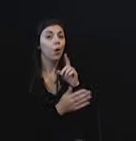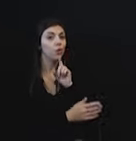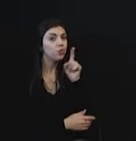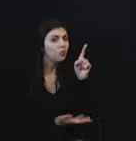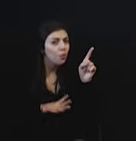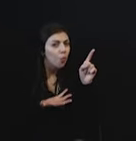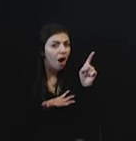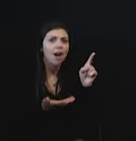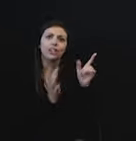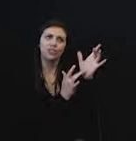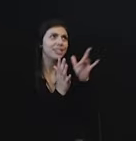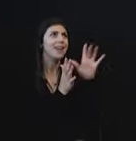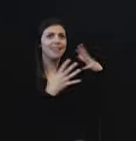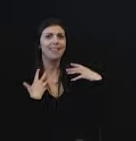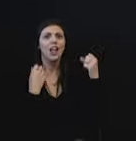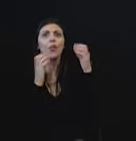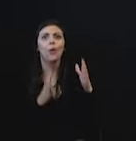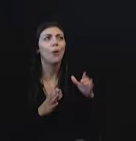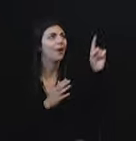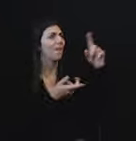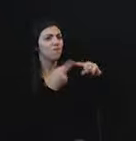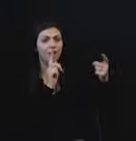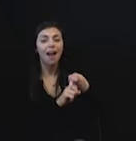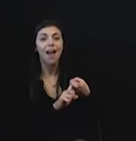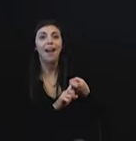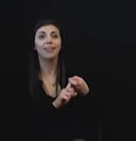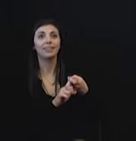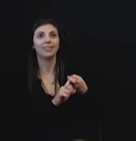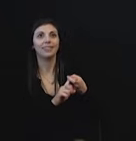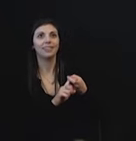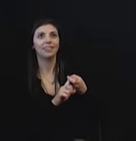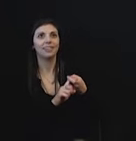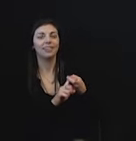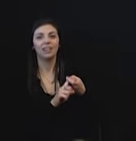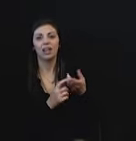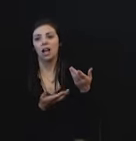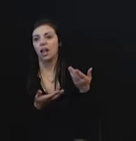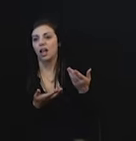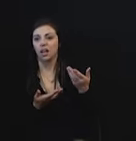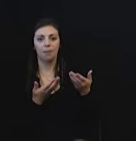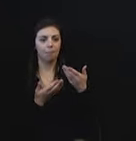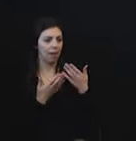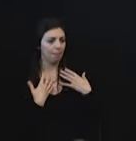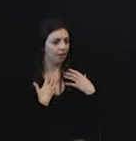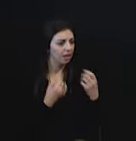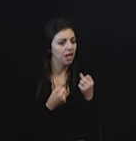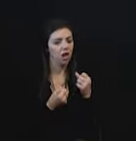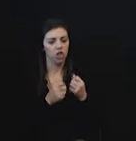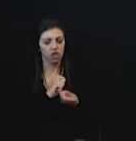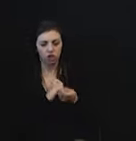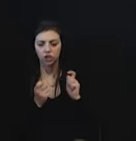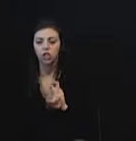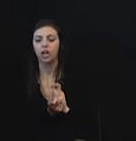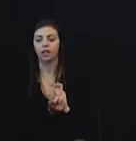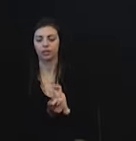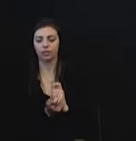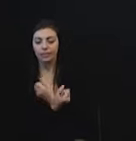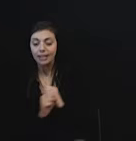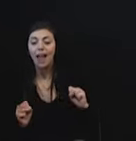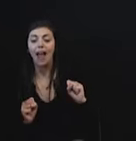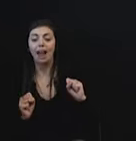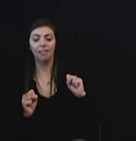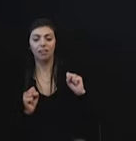friend. One life being healed, one life being saved, one life being transformed is worth